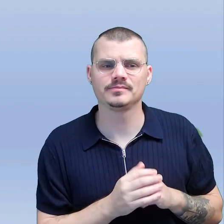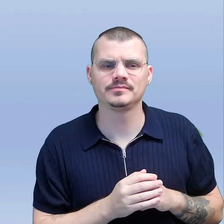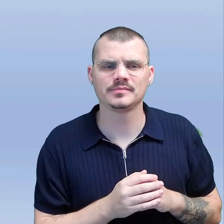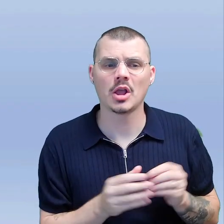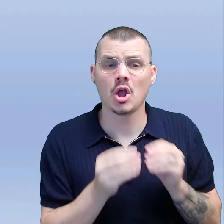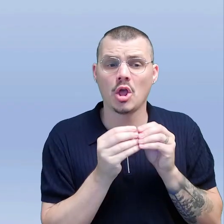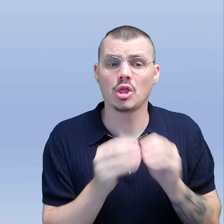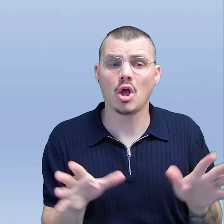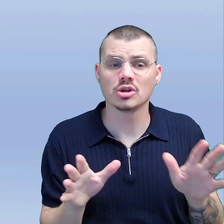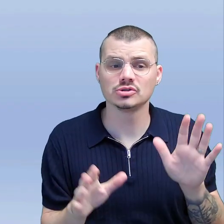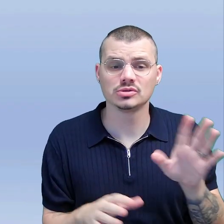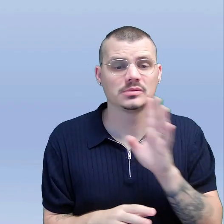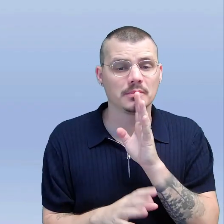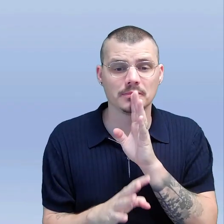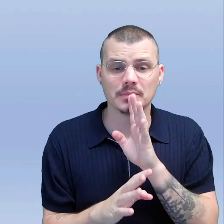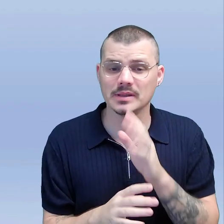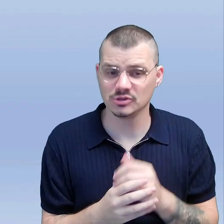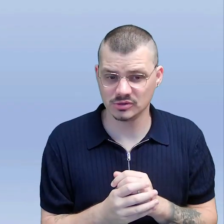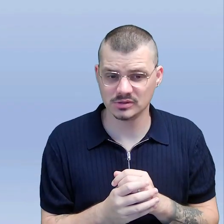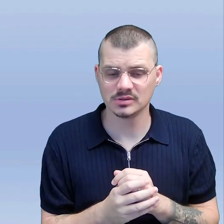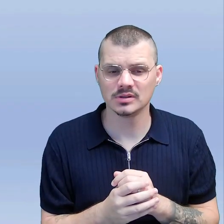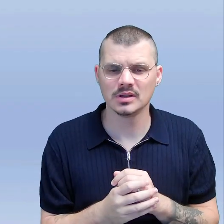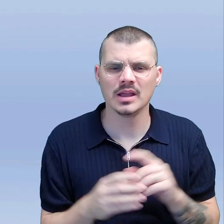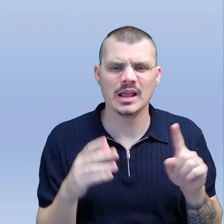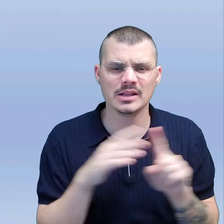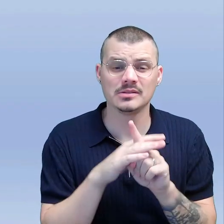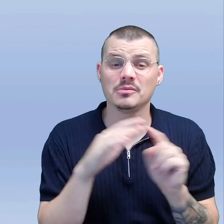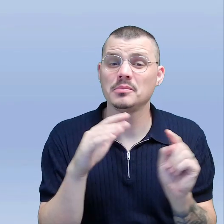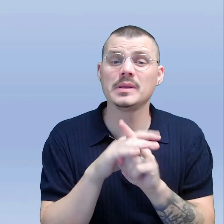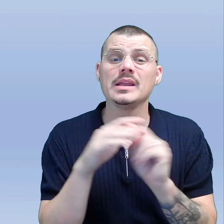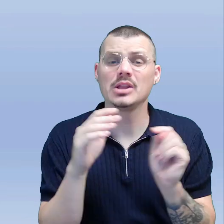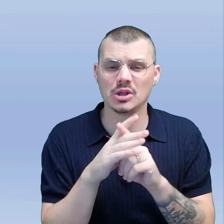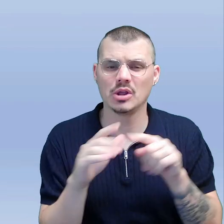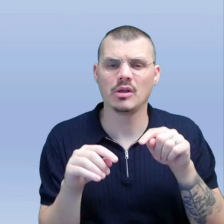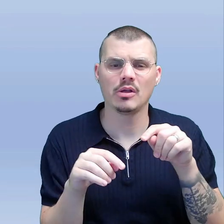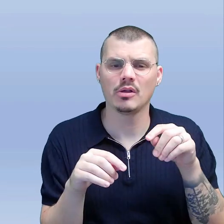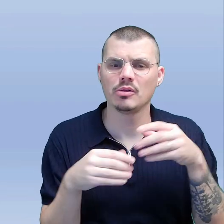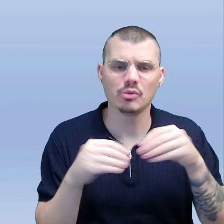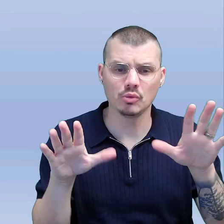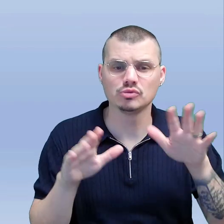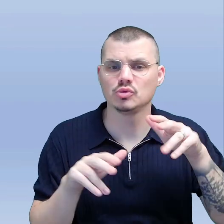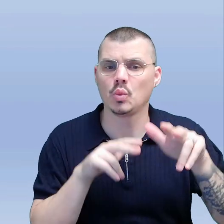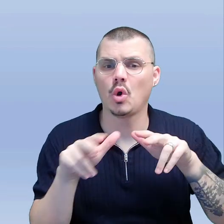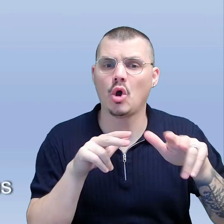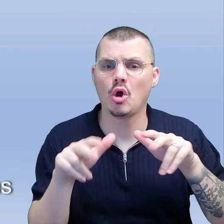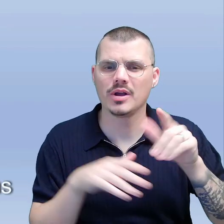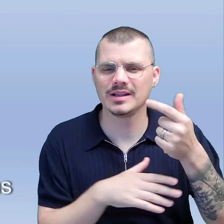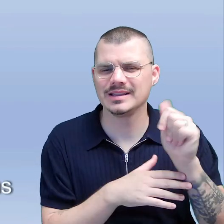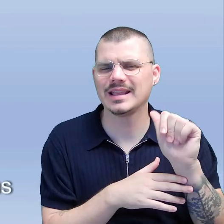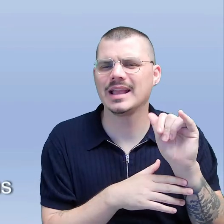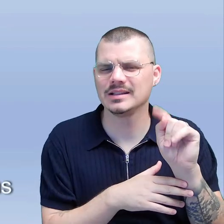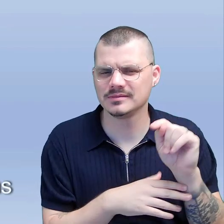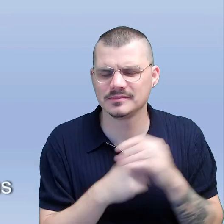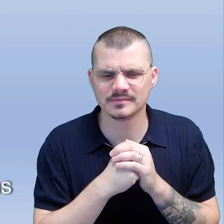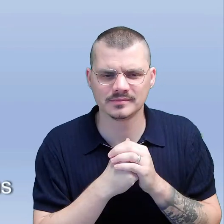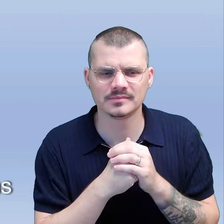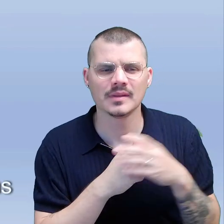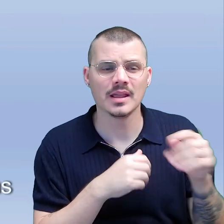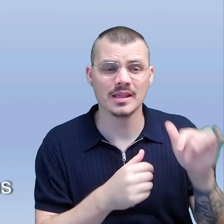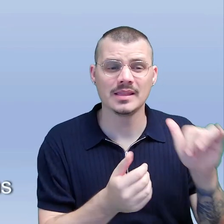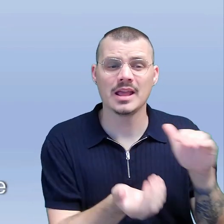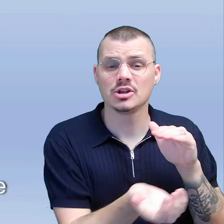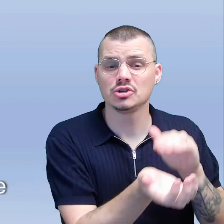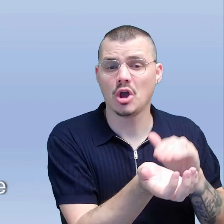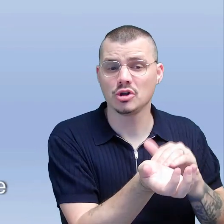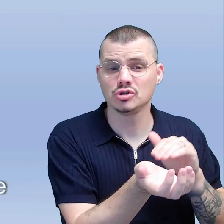of speech, intermittent loss of gait. And the pediatrician, the same one